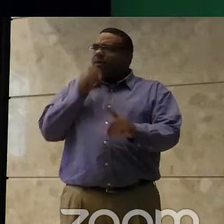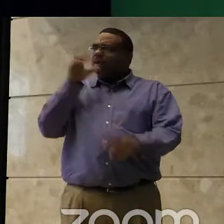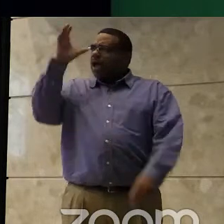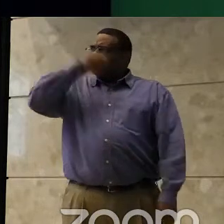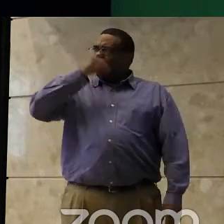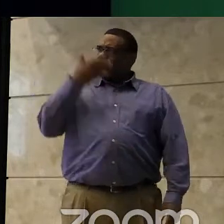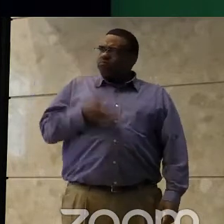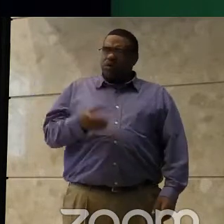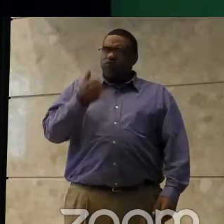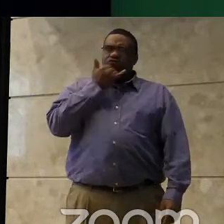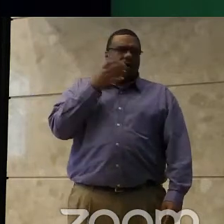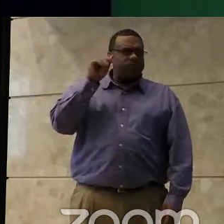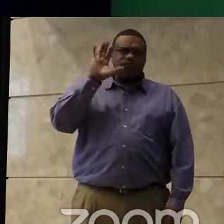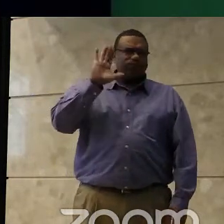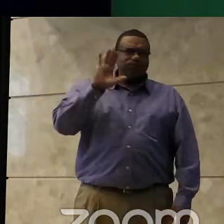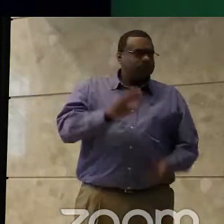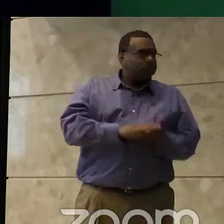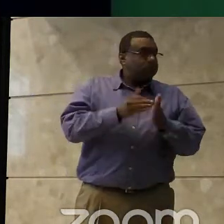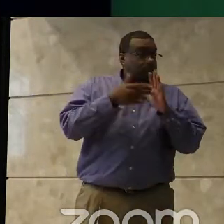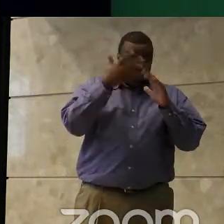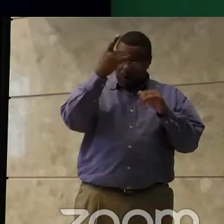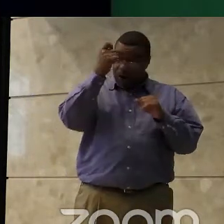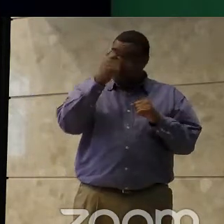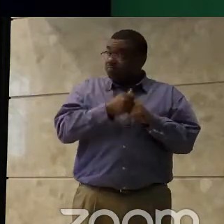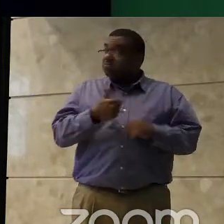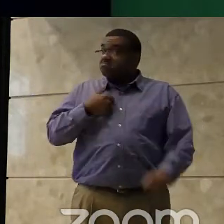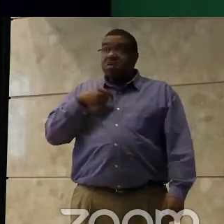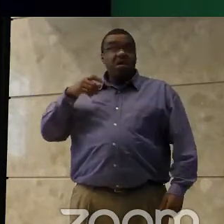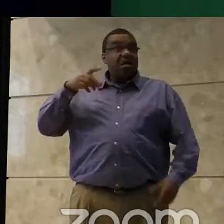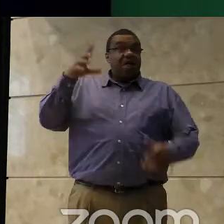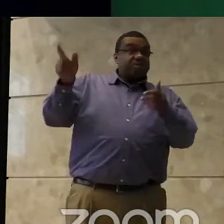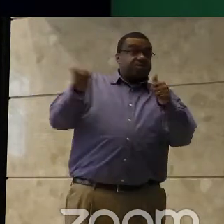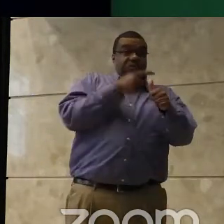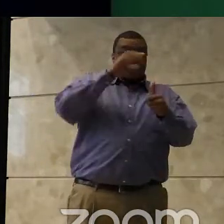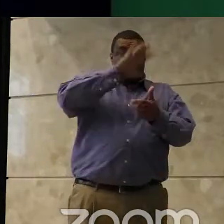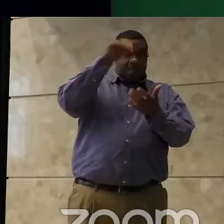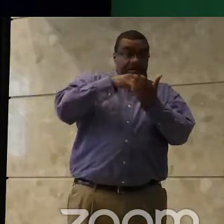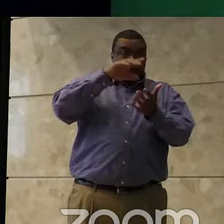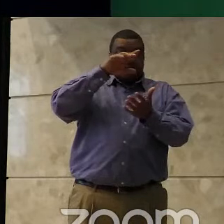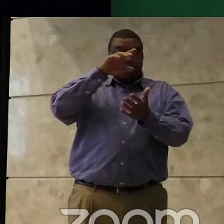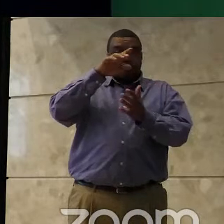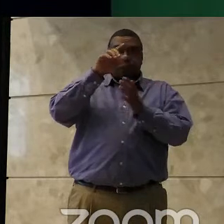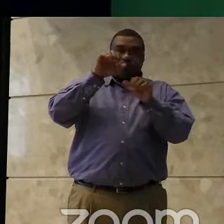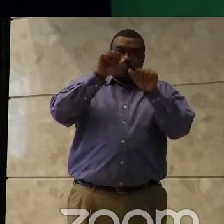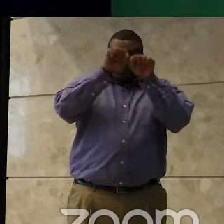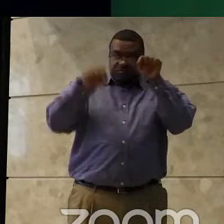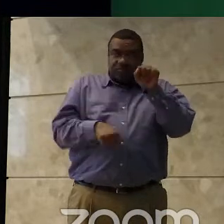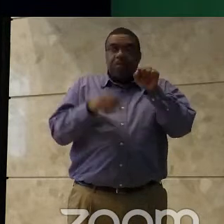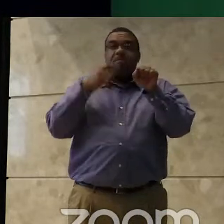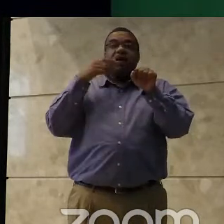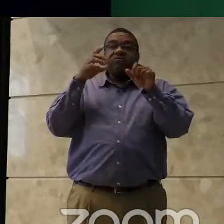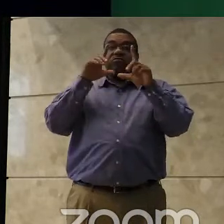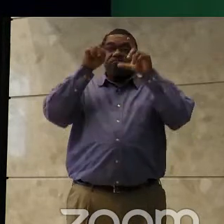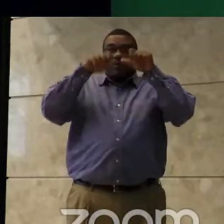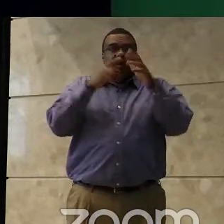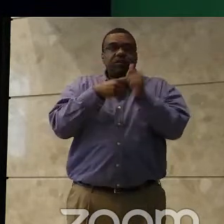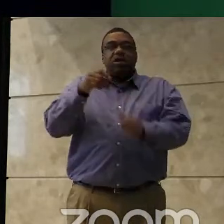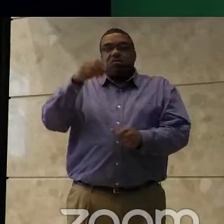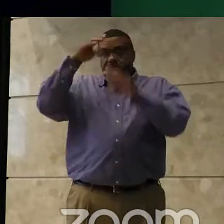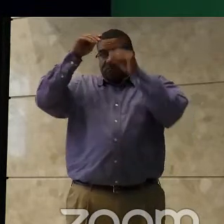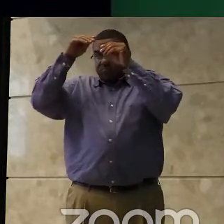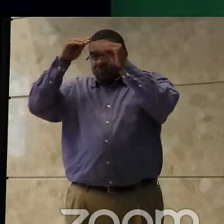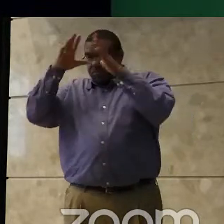assume. Don't assume. When I got my first midterm back in set theory, the professor put on my